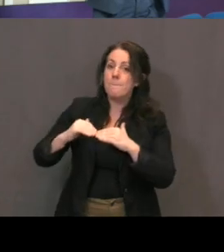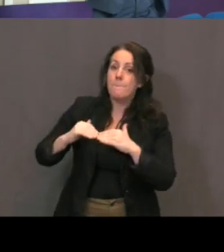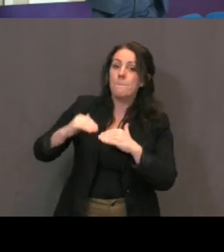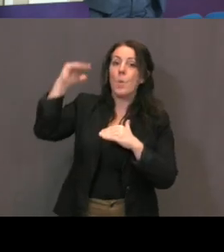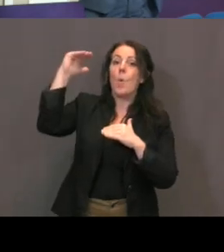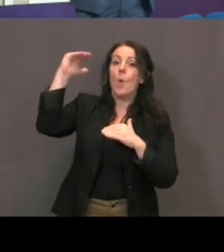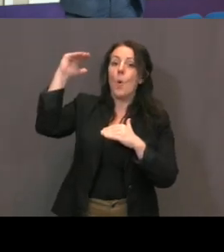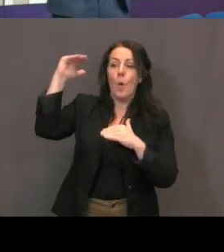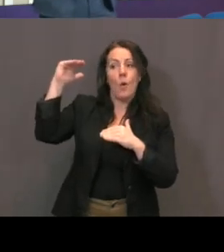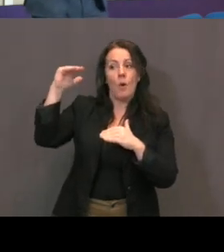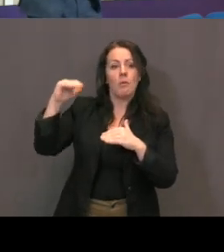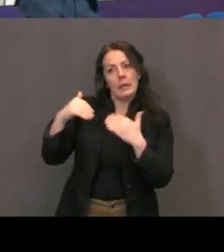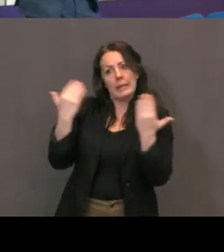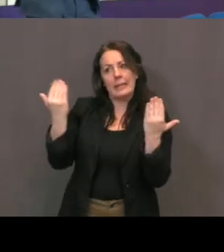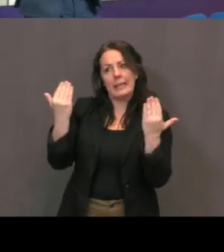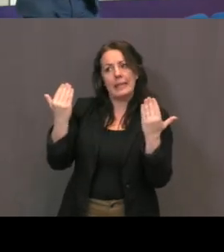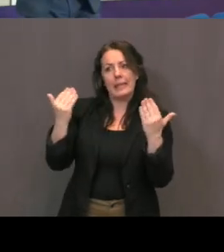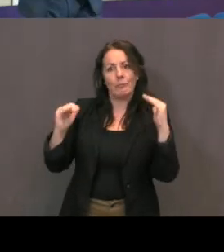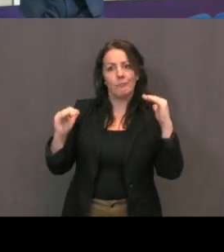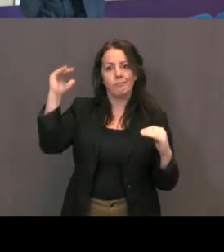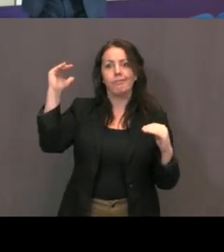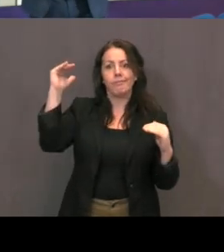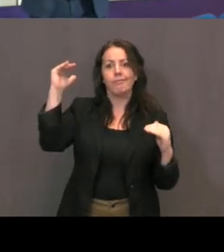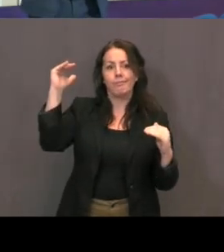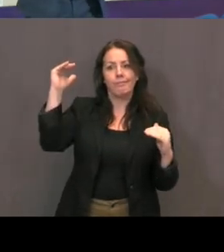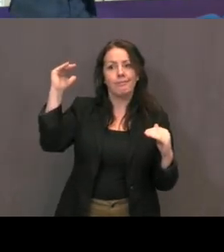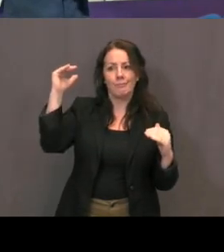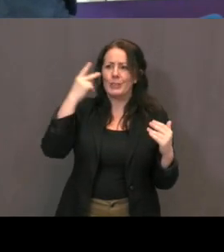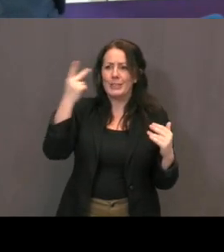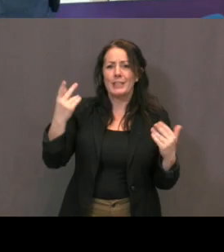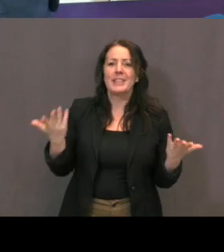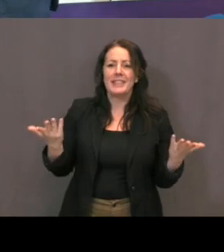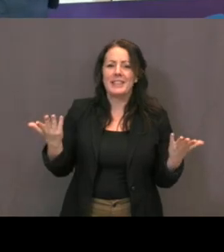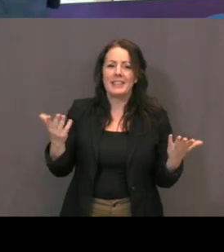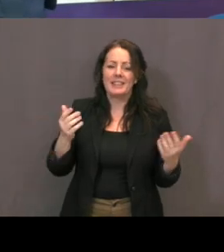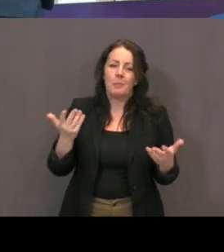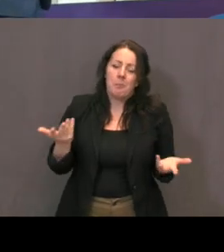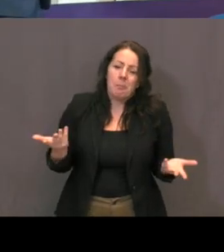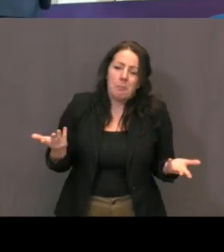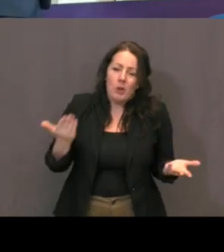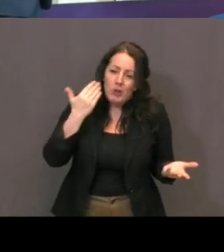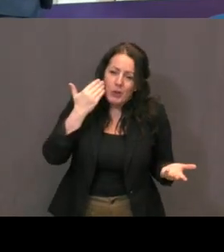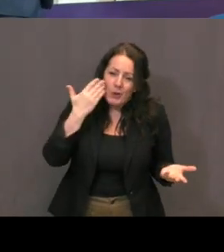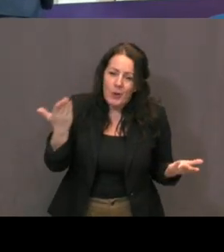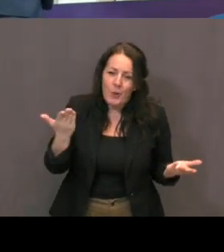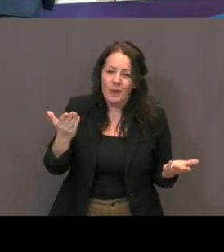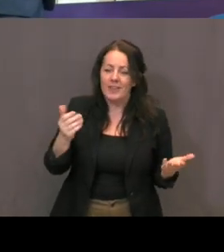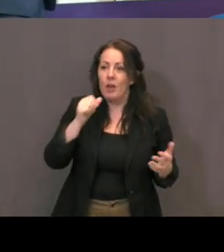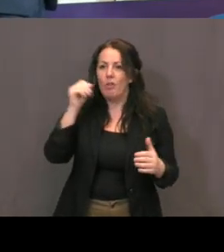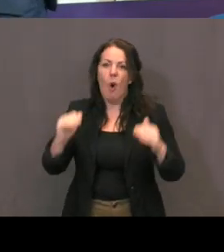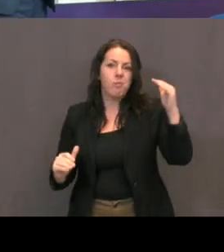It's not a spectacular majority. It's not a landslide, but still.